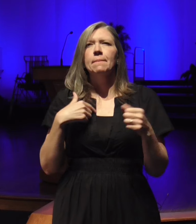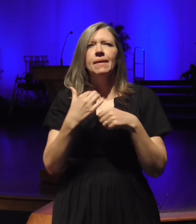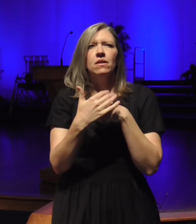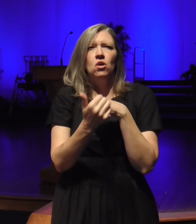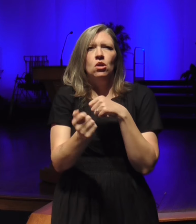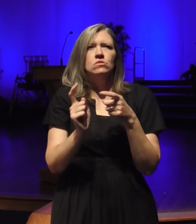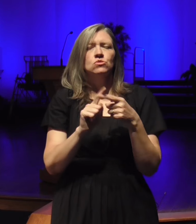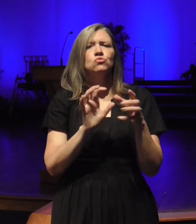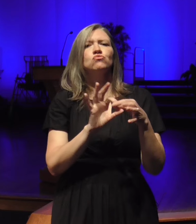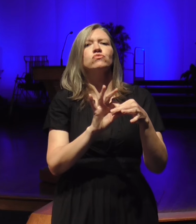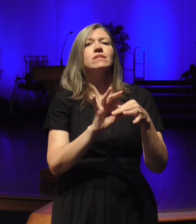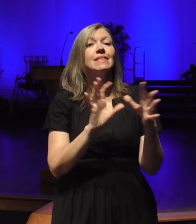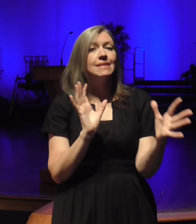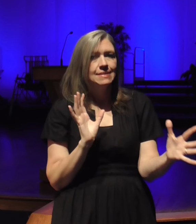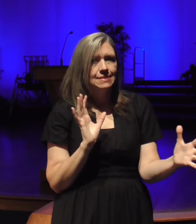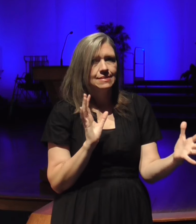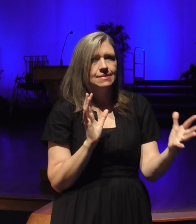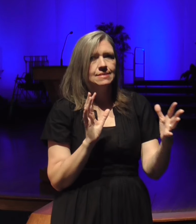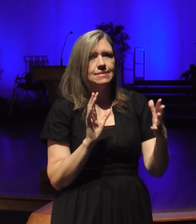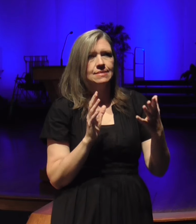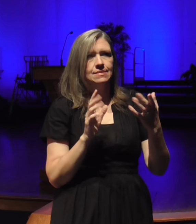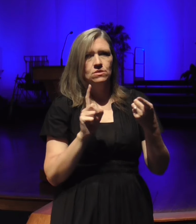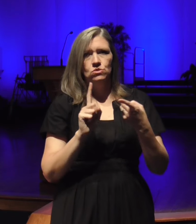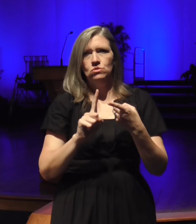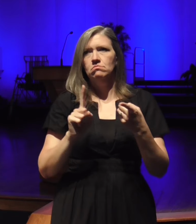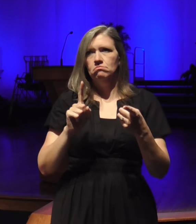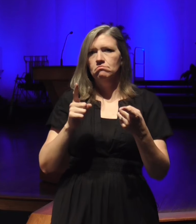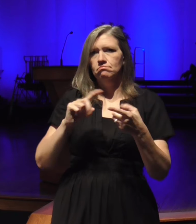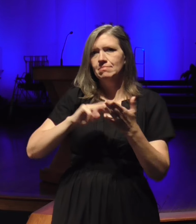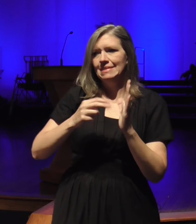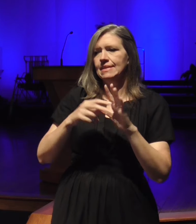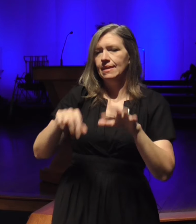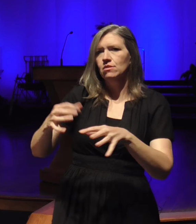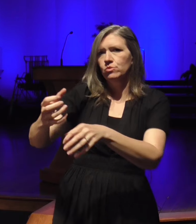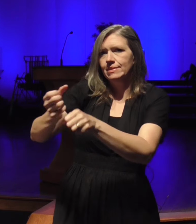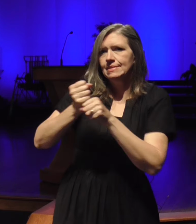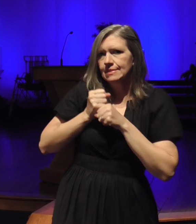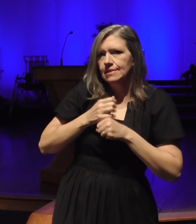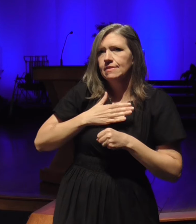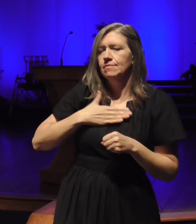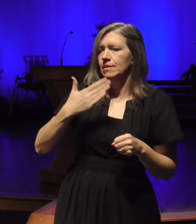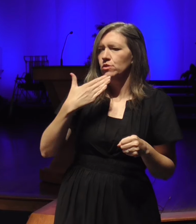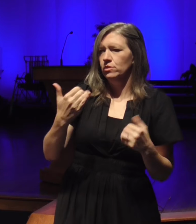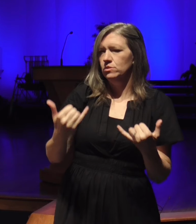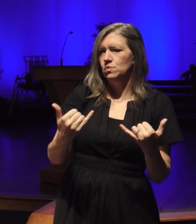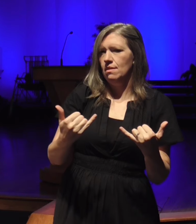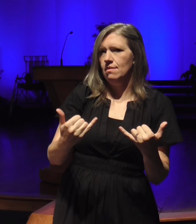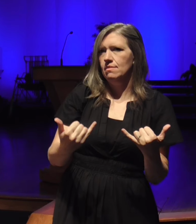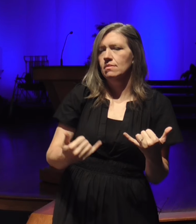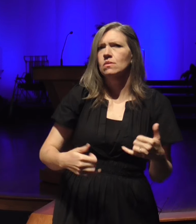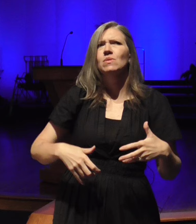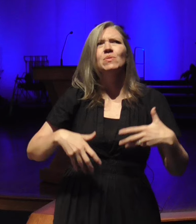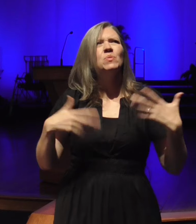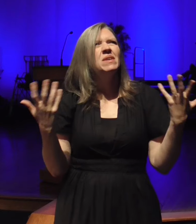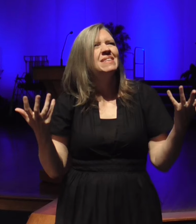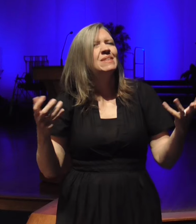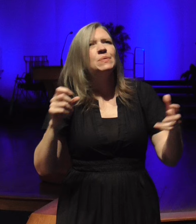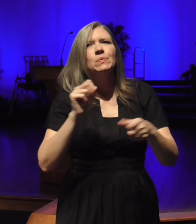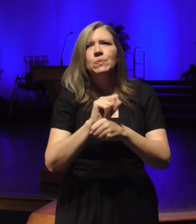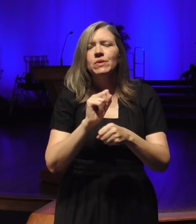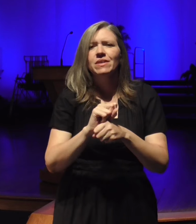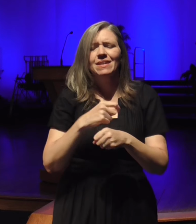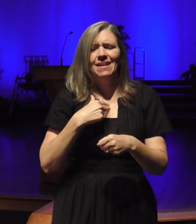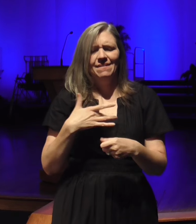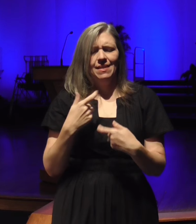3 words in the form of 3 questions. What am I called to release in order to